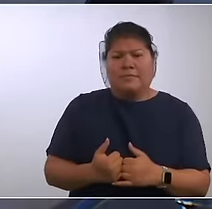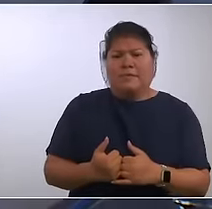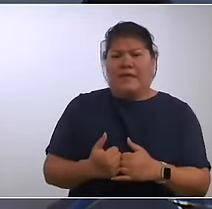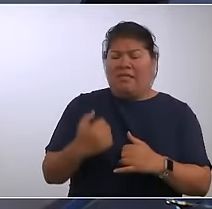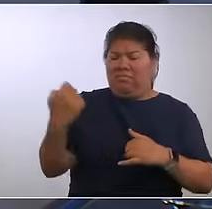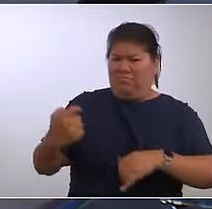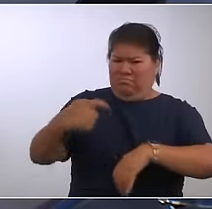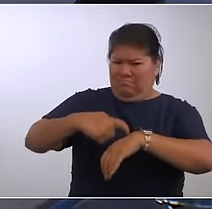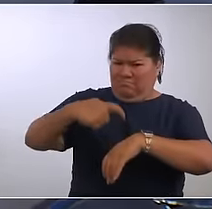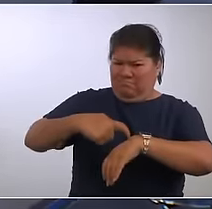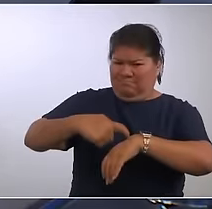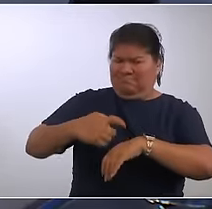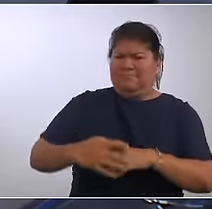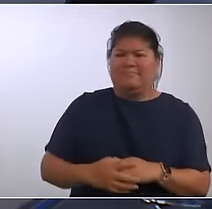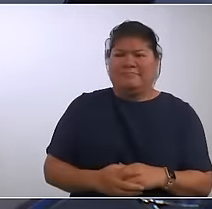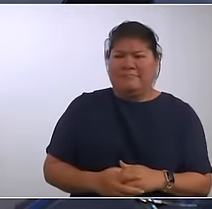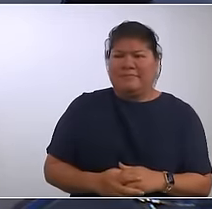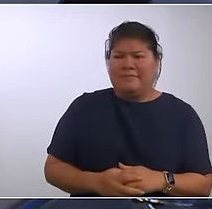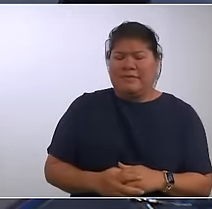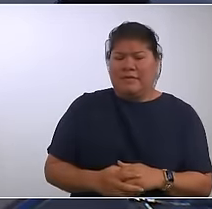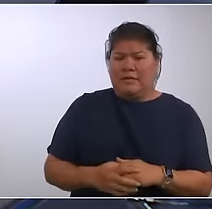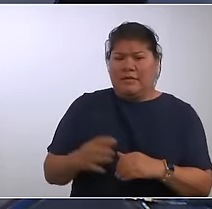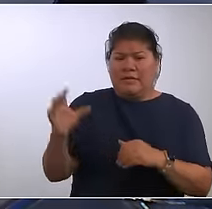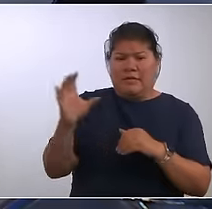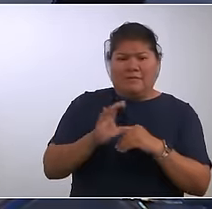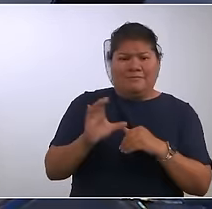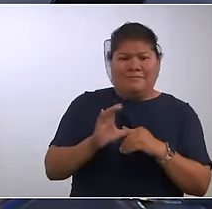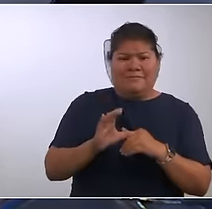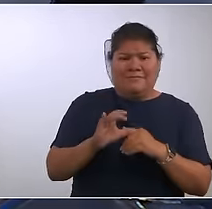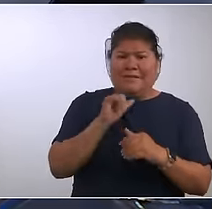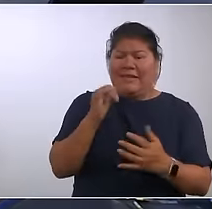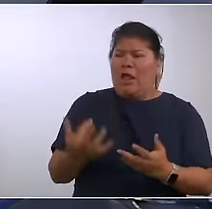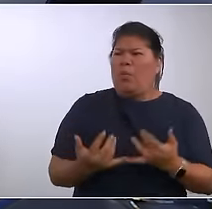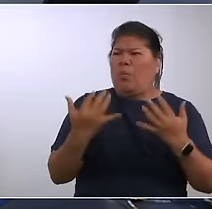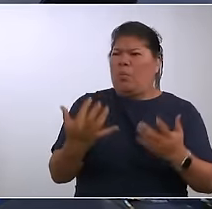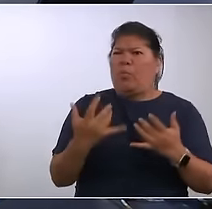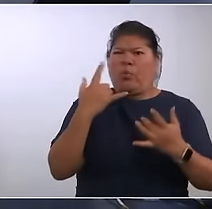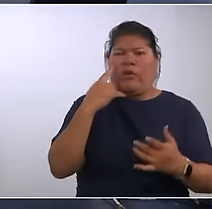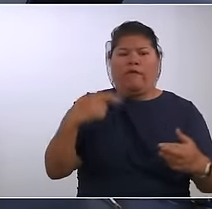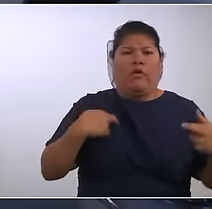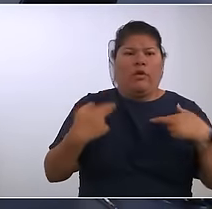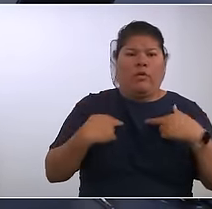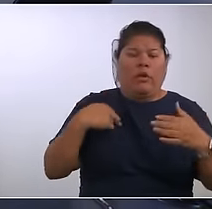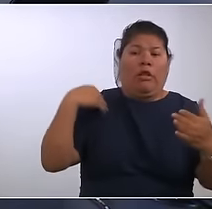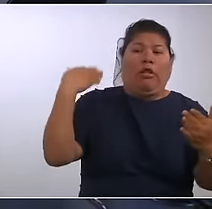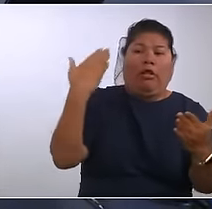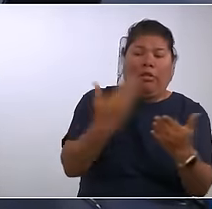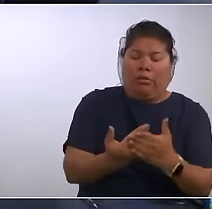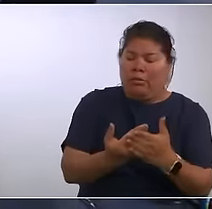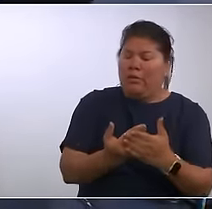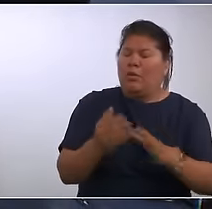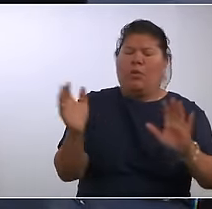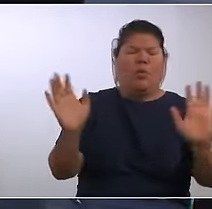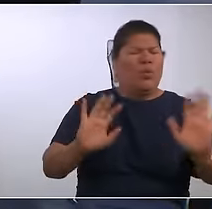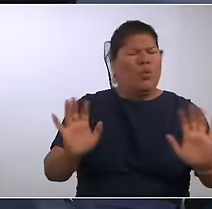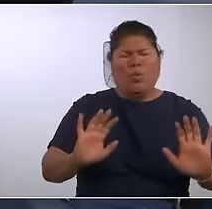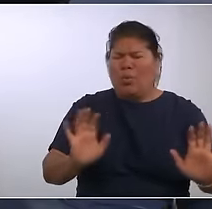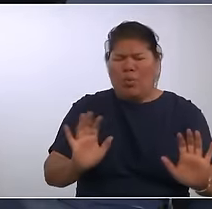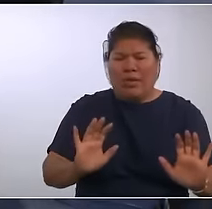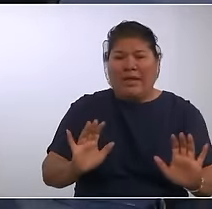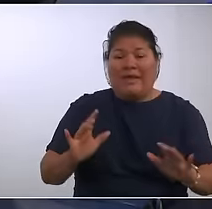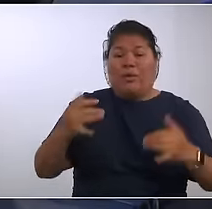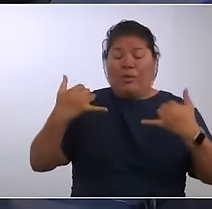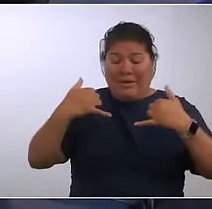este momento. In this moment. La iglesia no está esperando que el avivamiento llegue. The church isn't awaiting